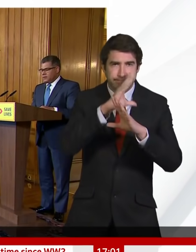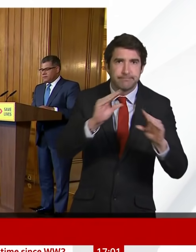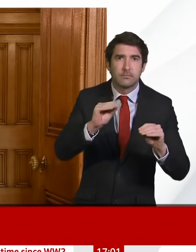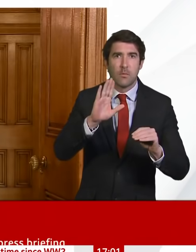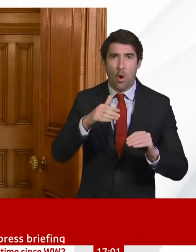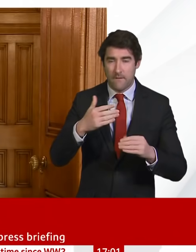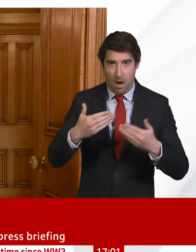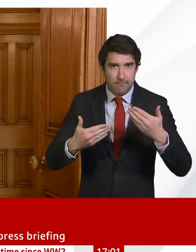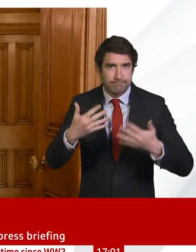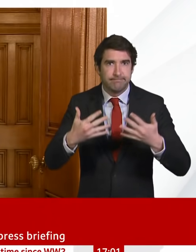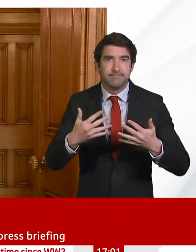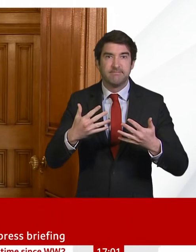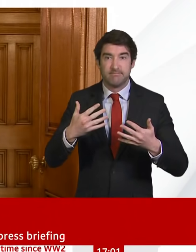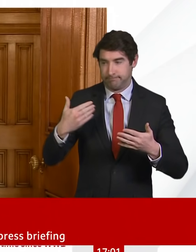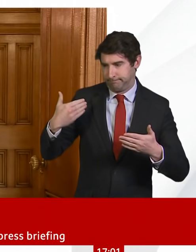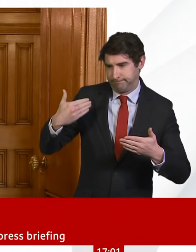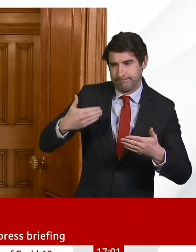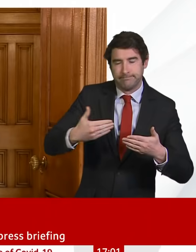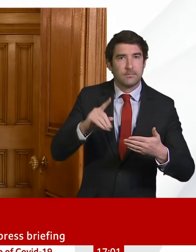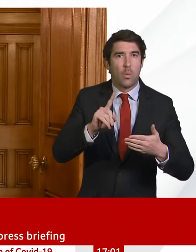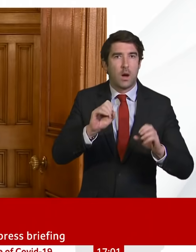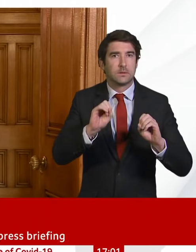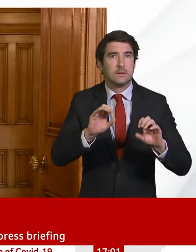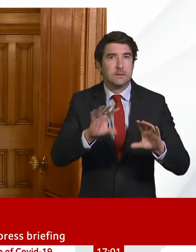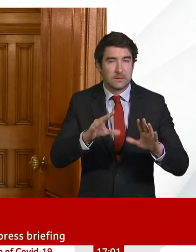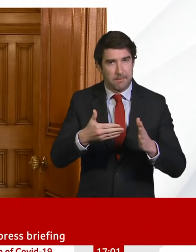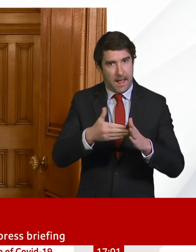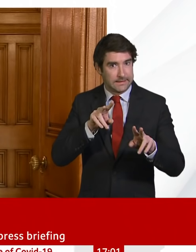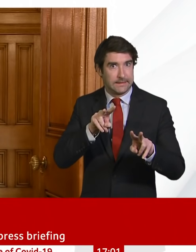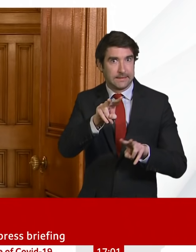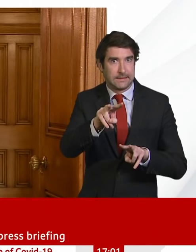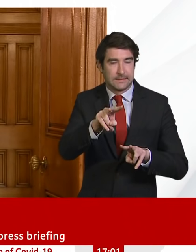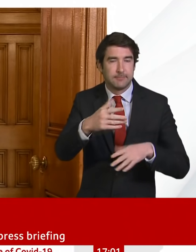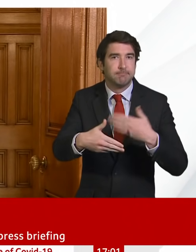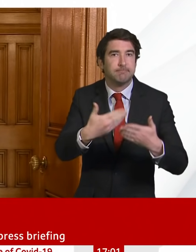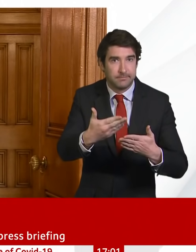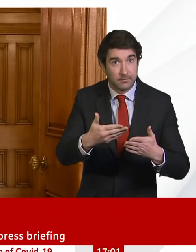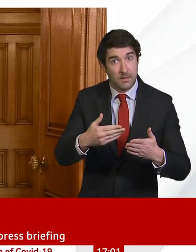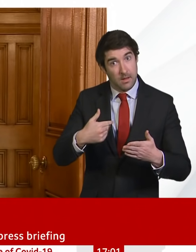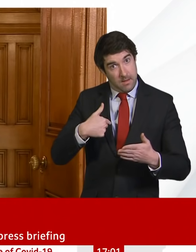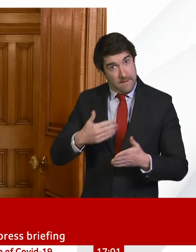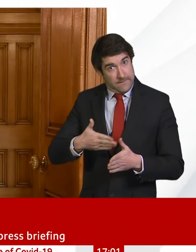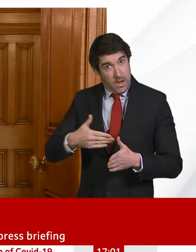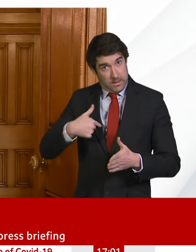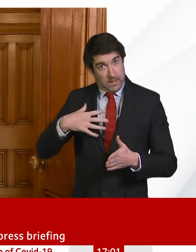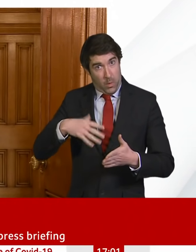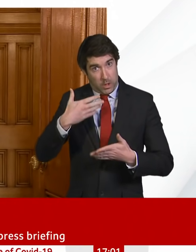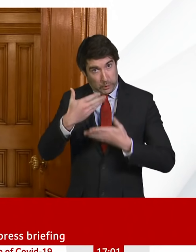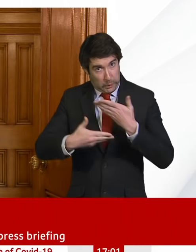data from our COBRA coronavirus fact file, I'd like to update you on the steps that we are taking to defeat this